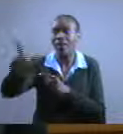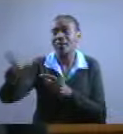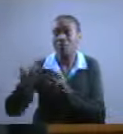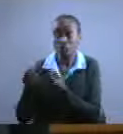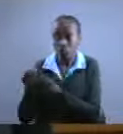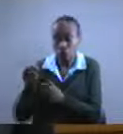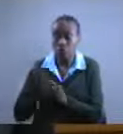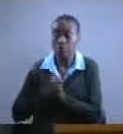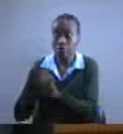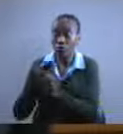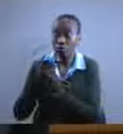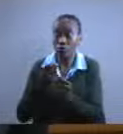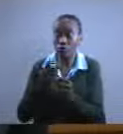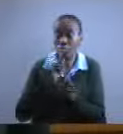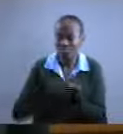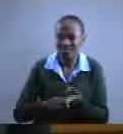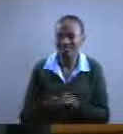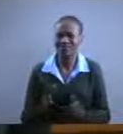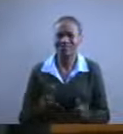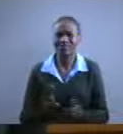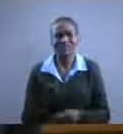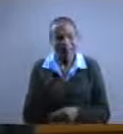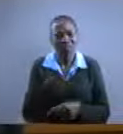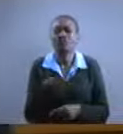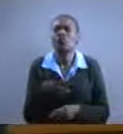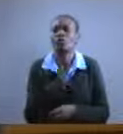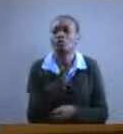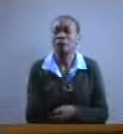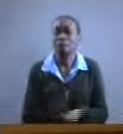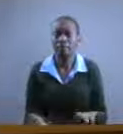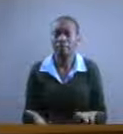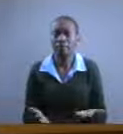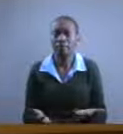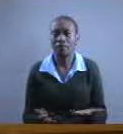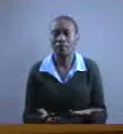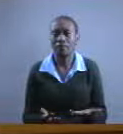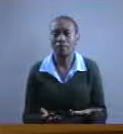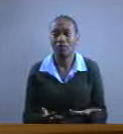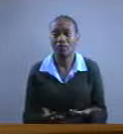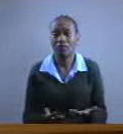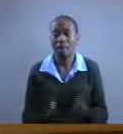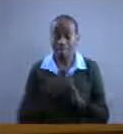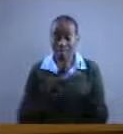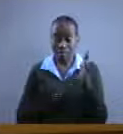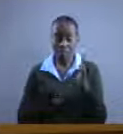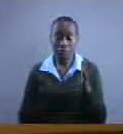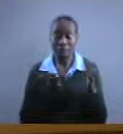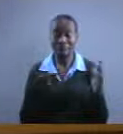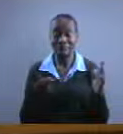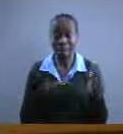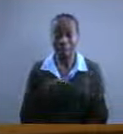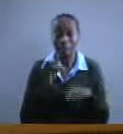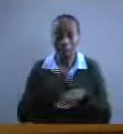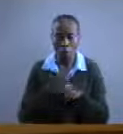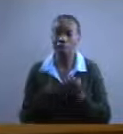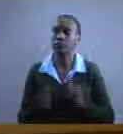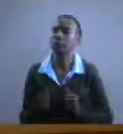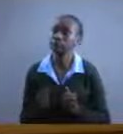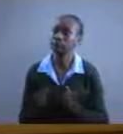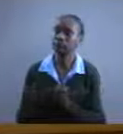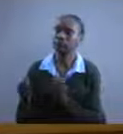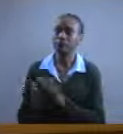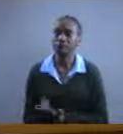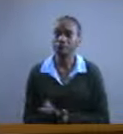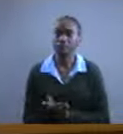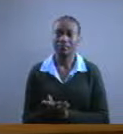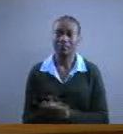committee process, we managed to get Treasury to agree to file off a few of the nastiest edges of the bill, but serious problems remain. On